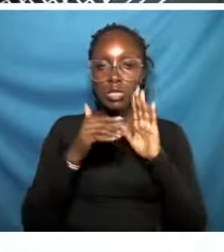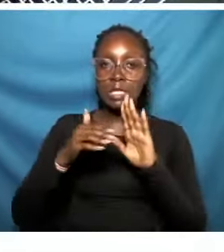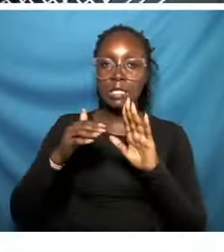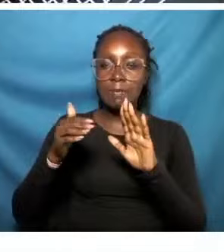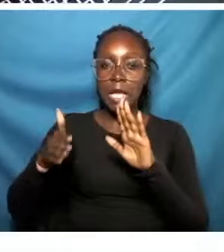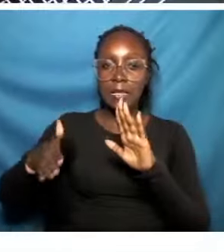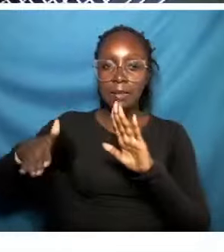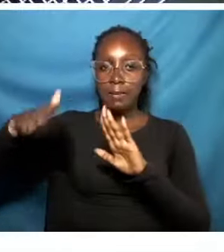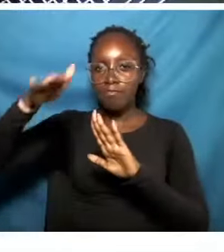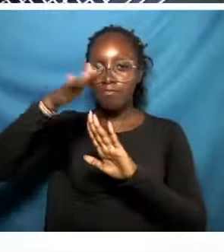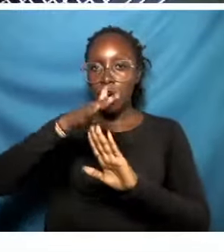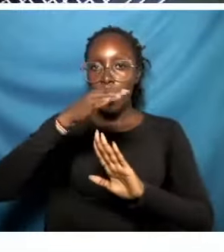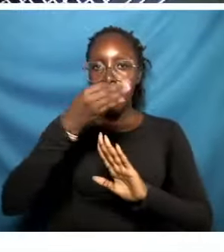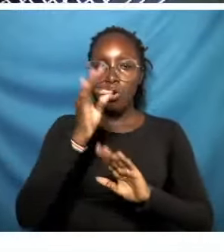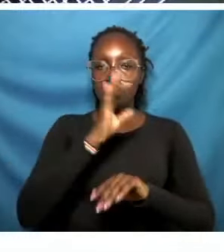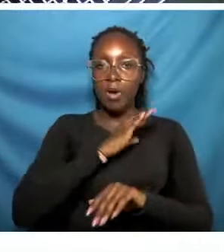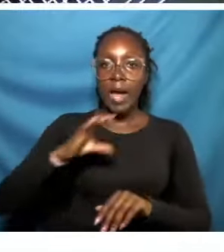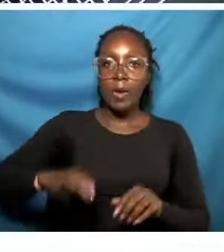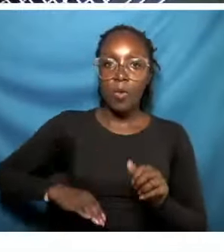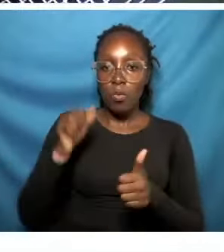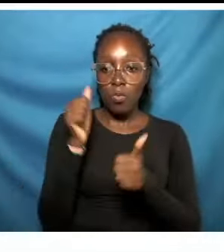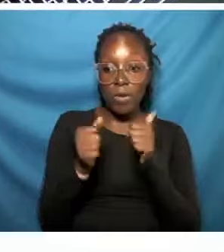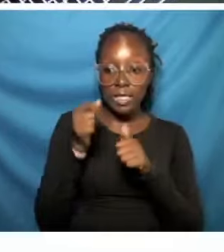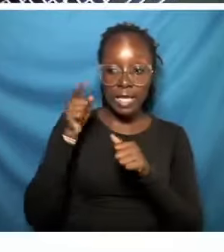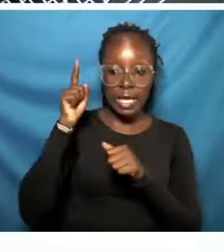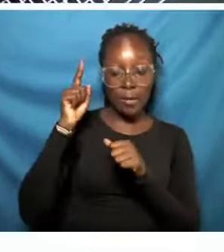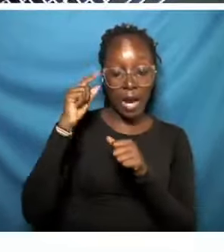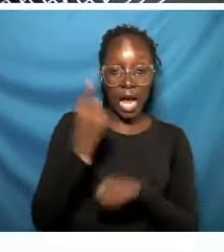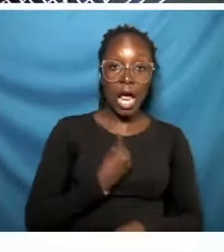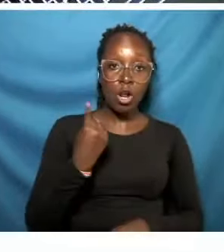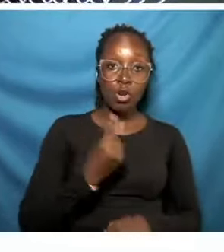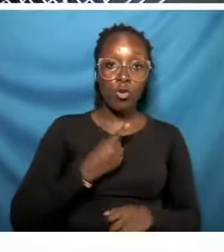that Him alone is sufficient. Remember,